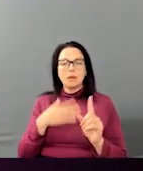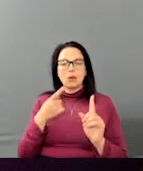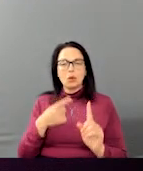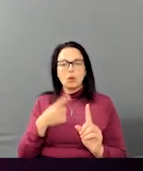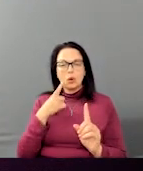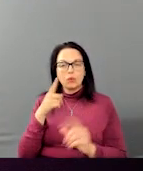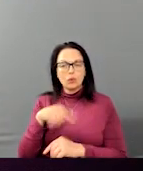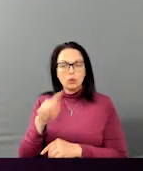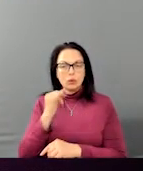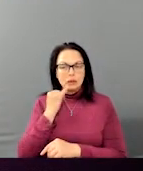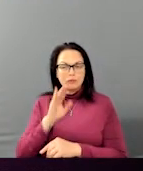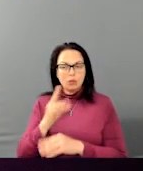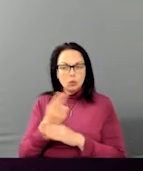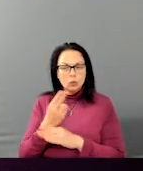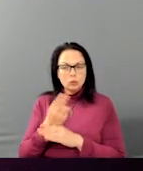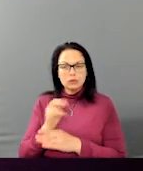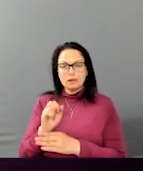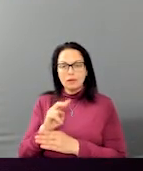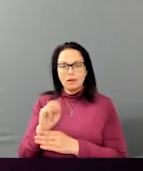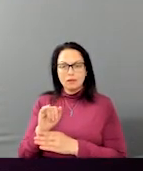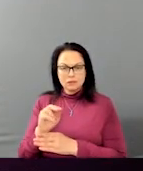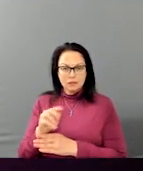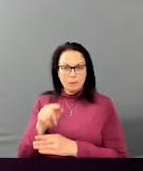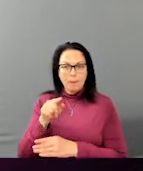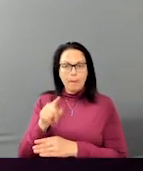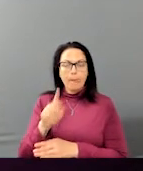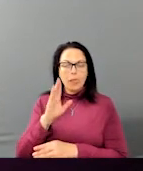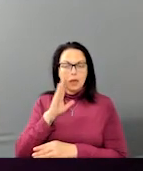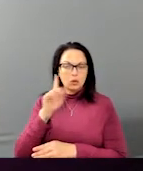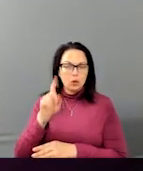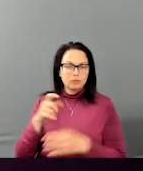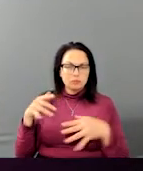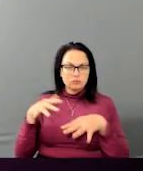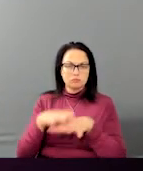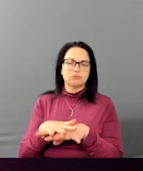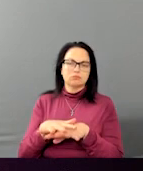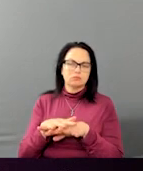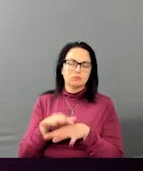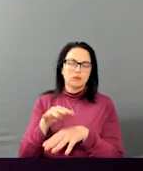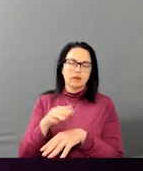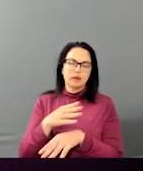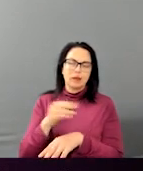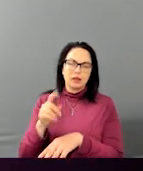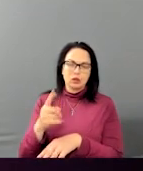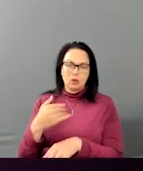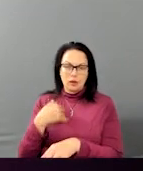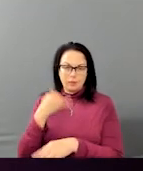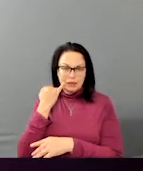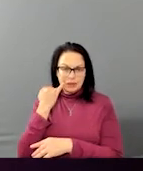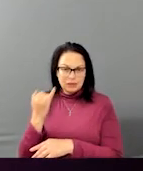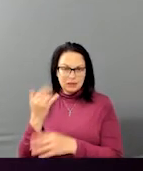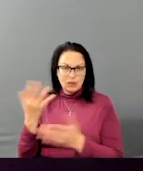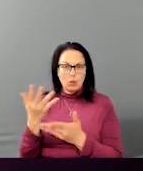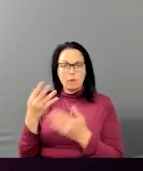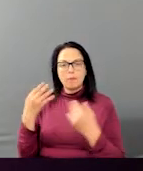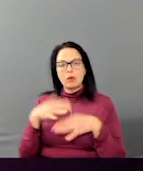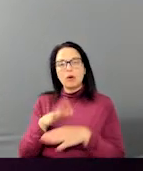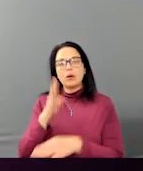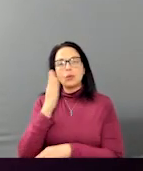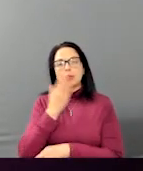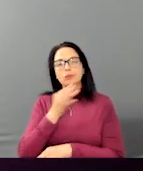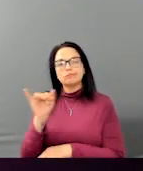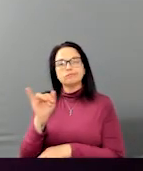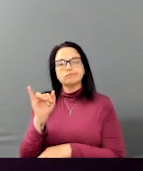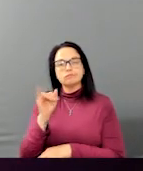if you're using Enzyme, that you know that you have to migrate, right? And that you have an idea of what migrating would look like.